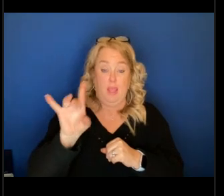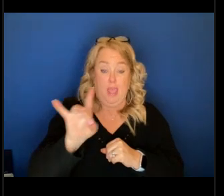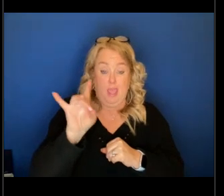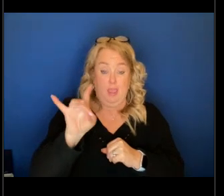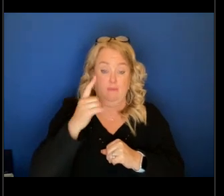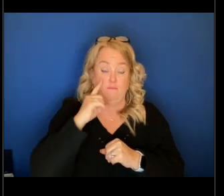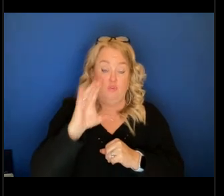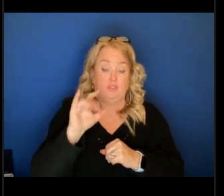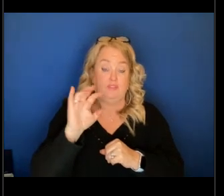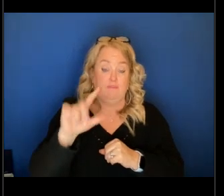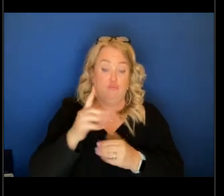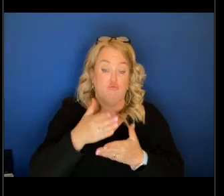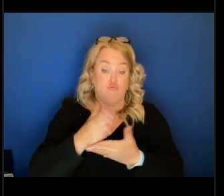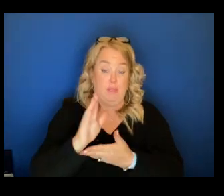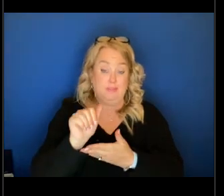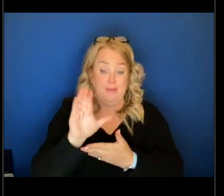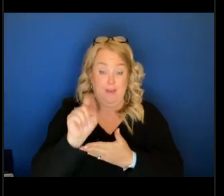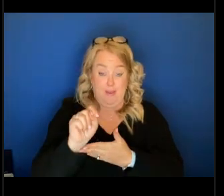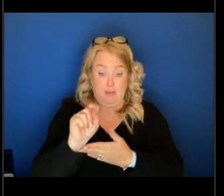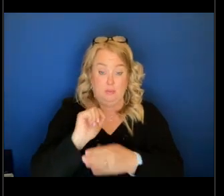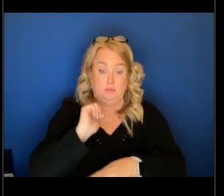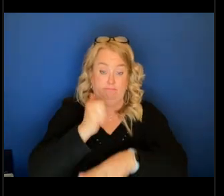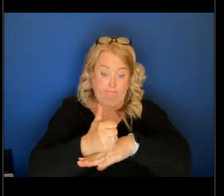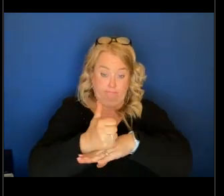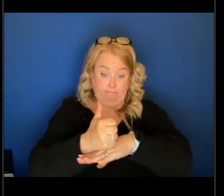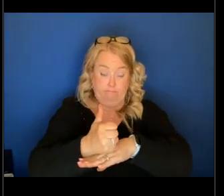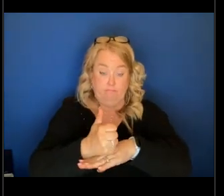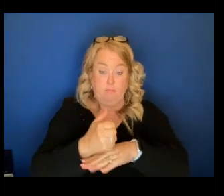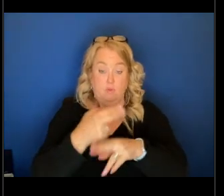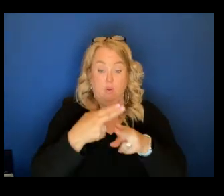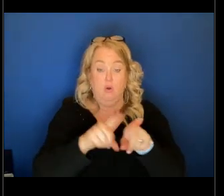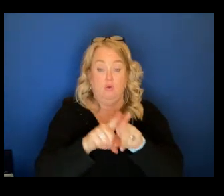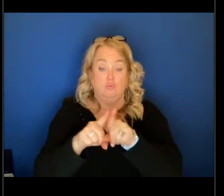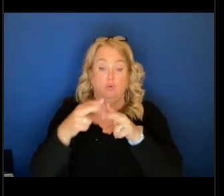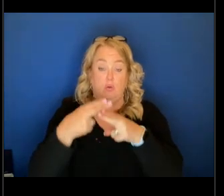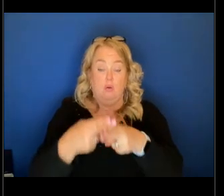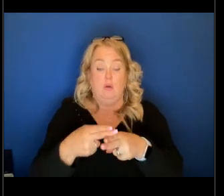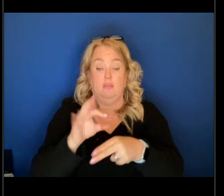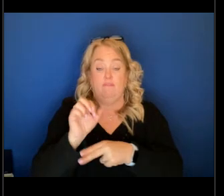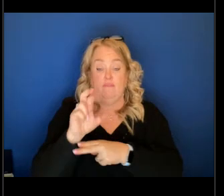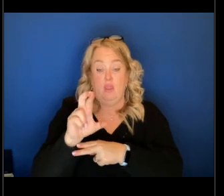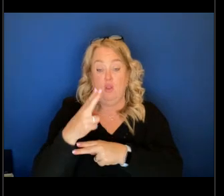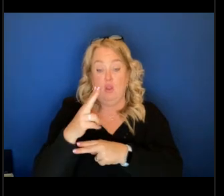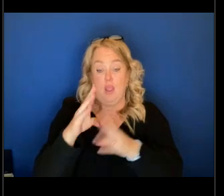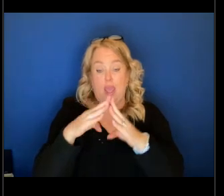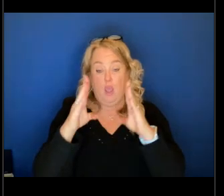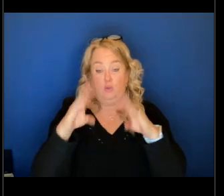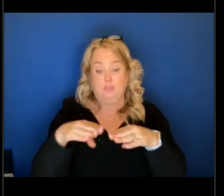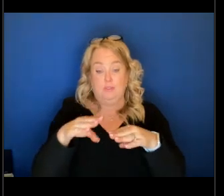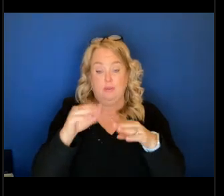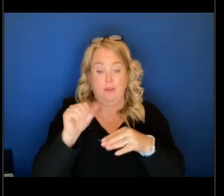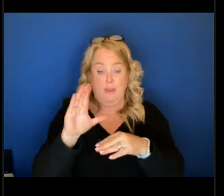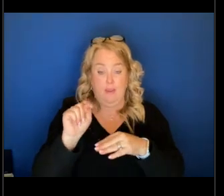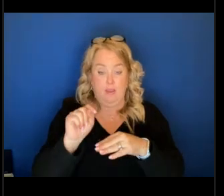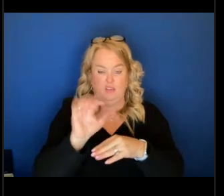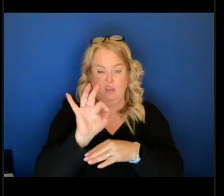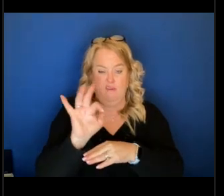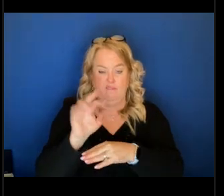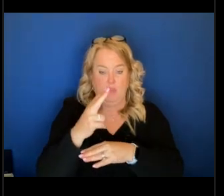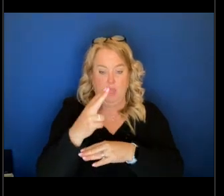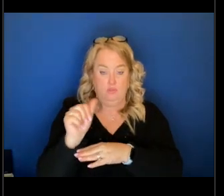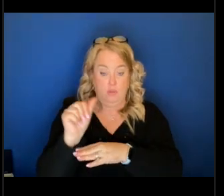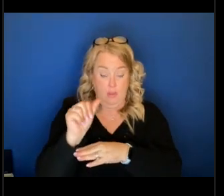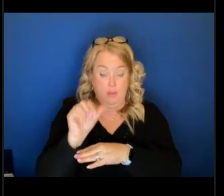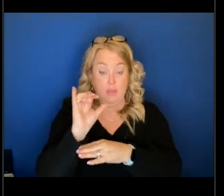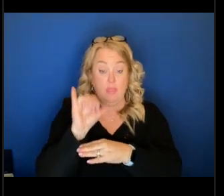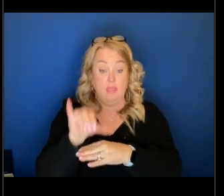Civil Rights Act was enacted, also referred to as the Fair Housing Act or FHA. This